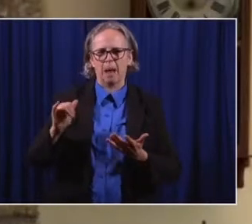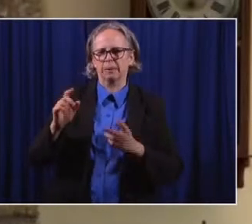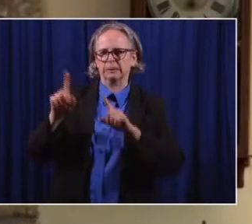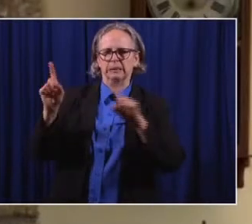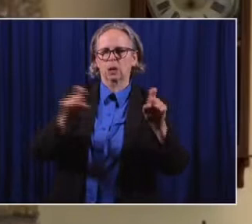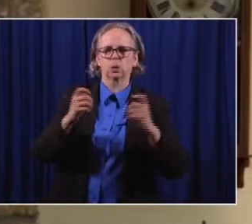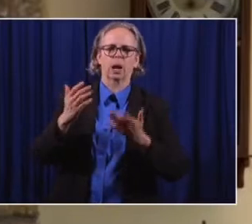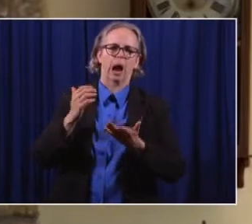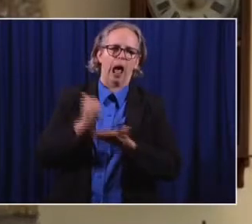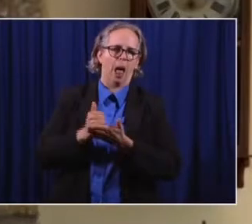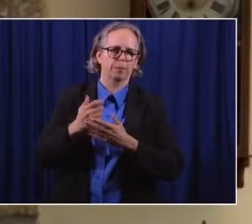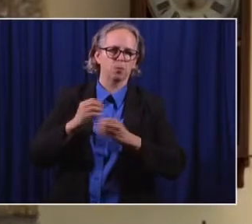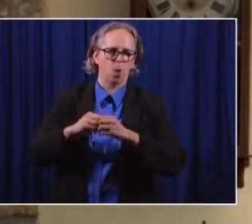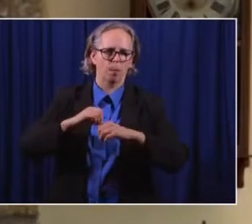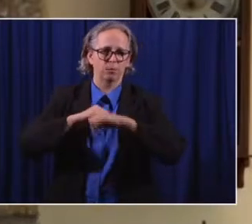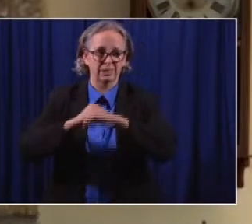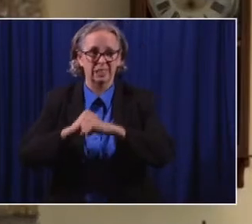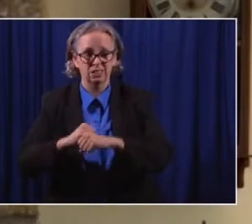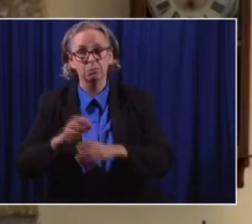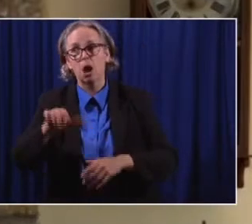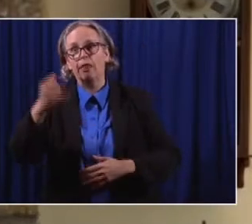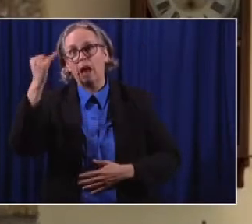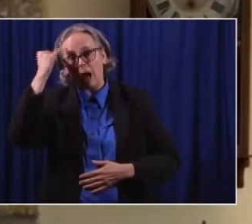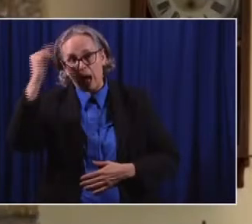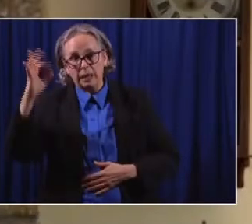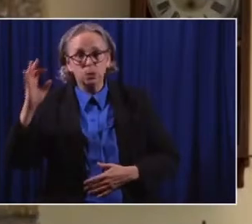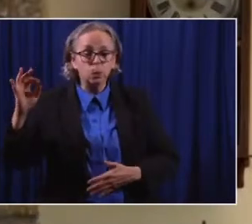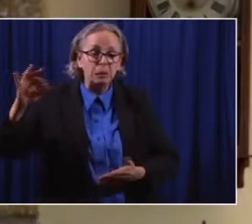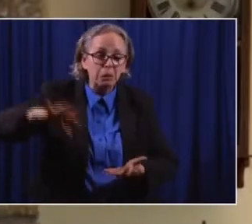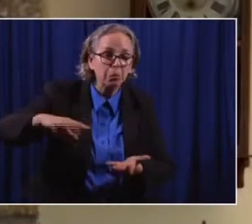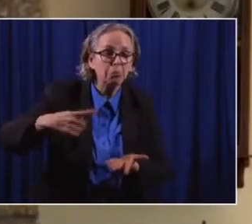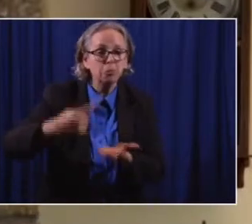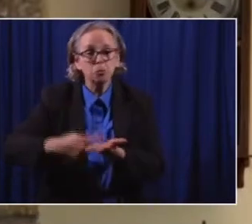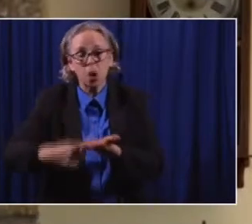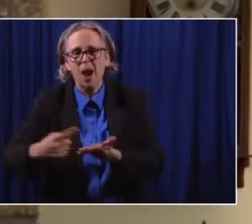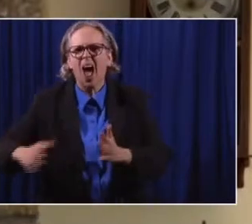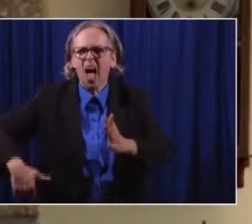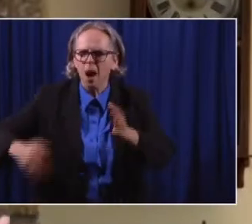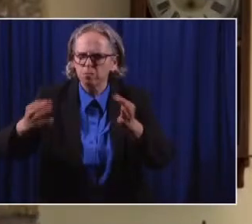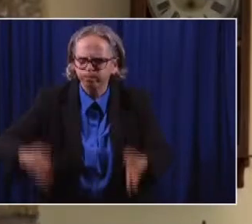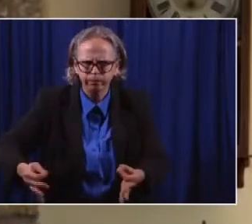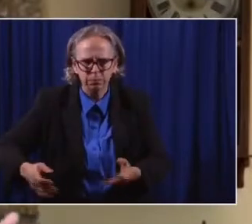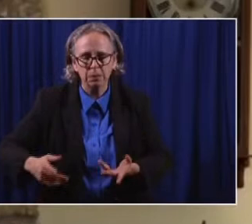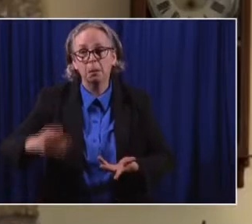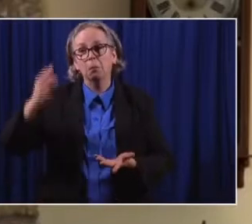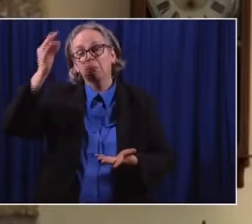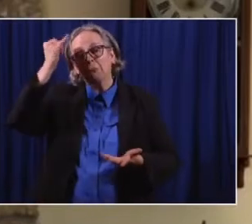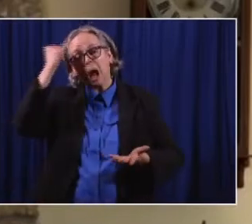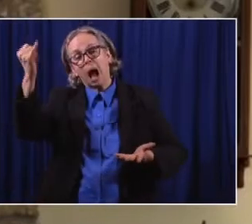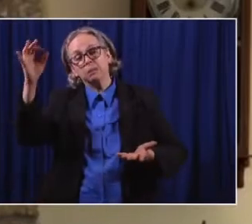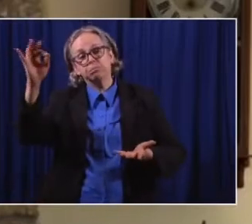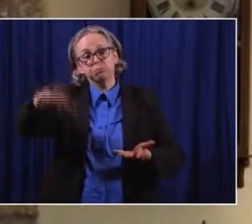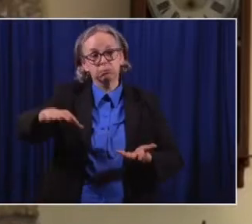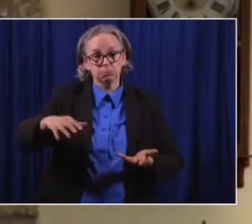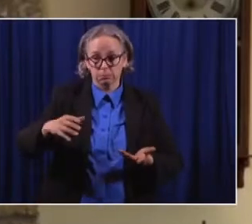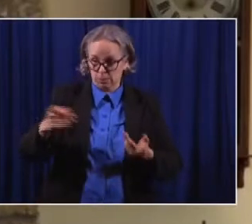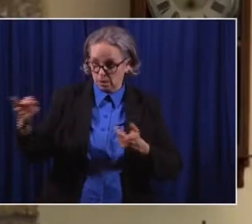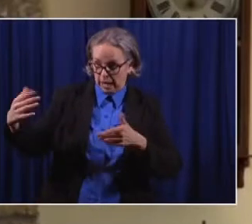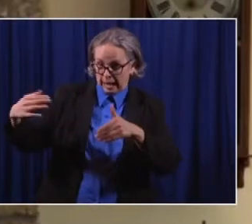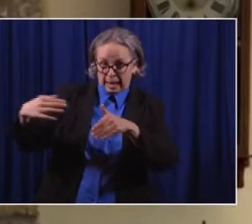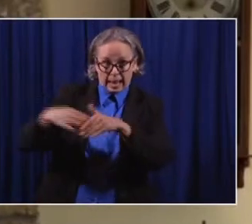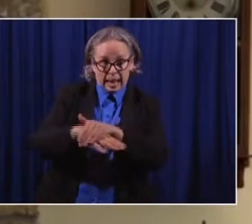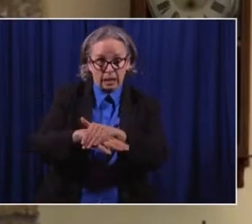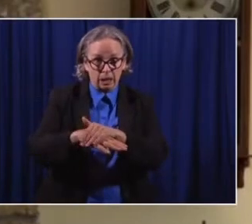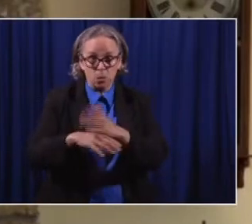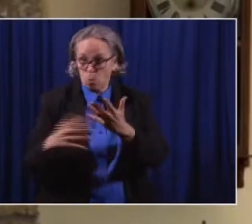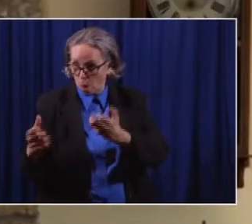be, we're not there yet, but it could be in the future that if you want to come in and visit, that you take a test